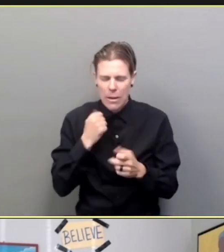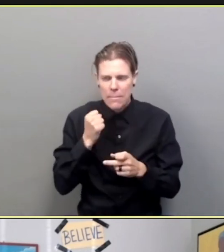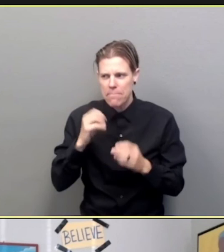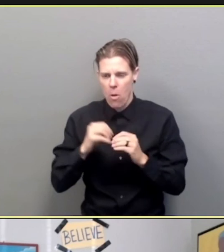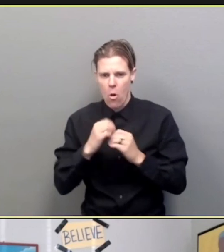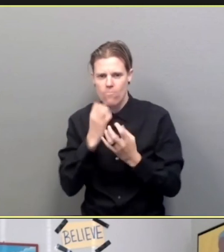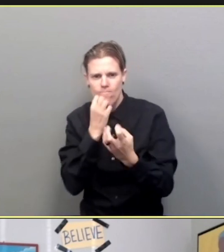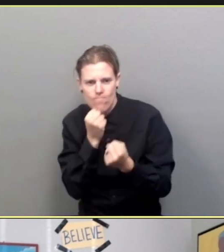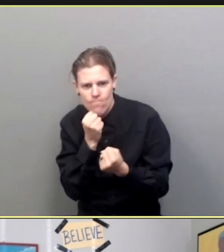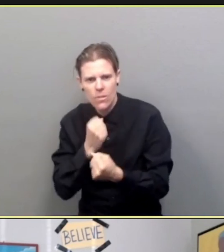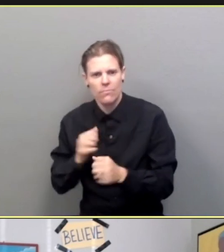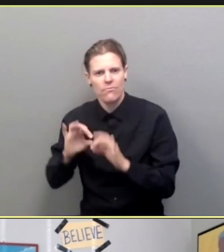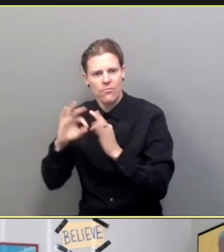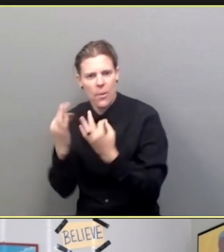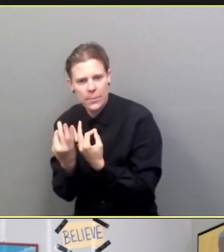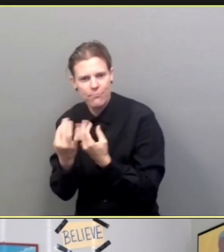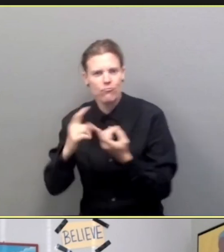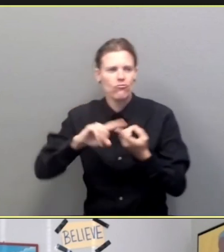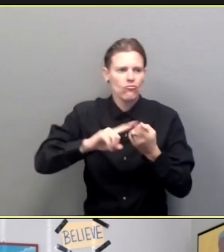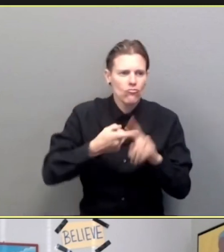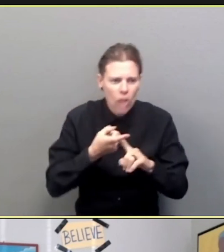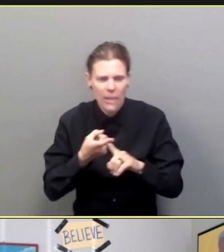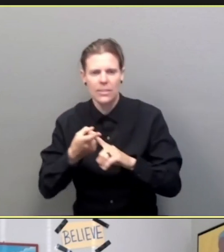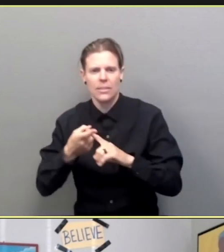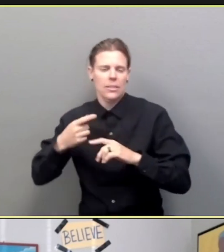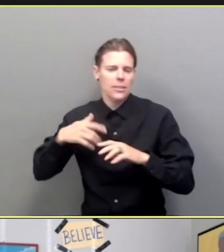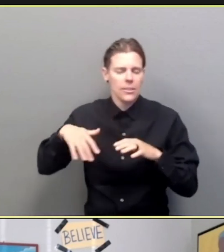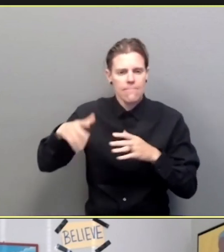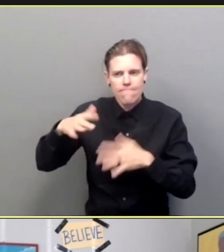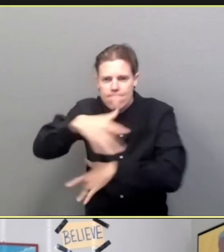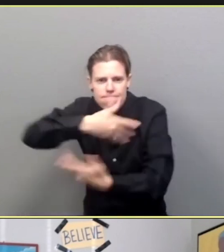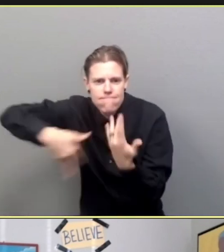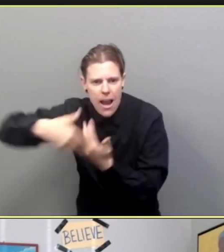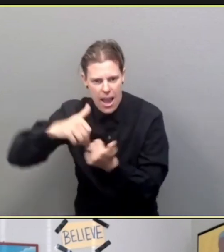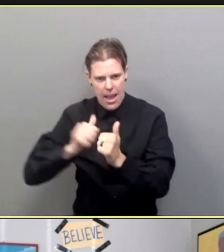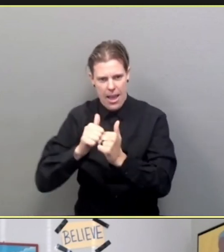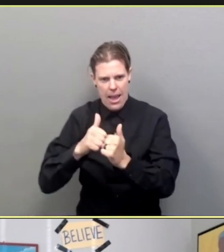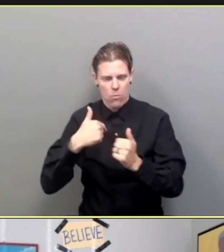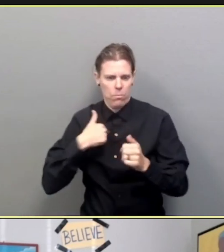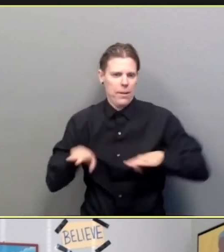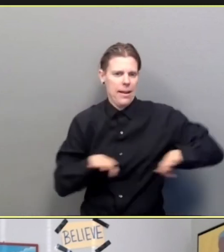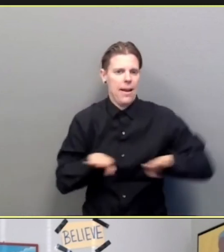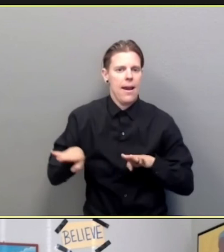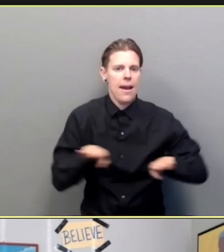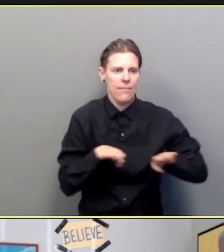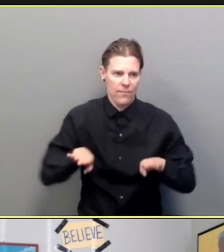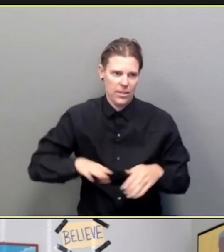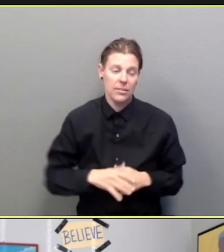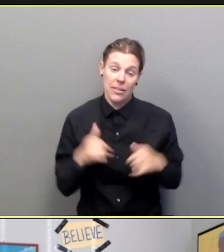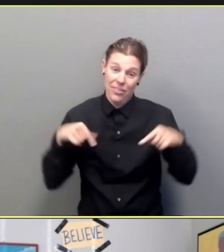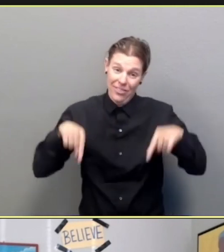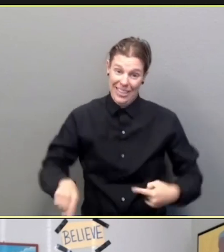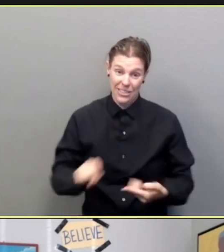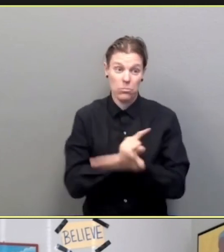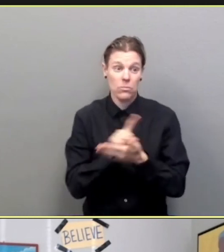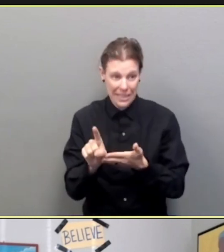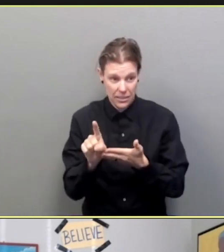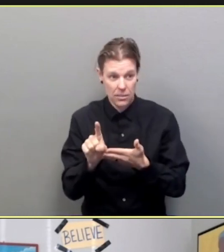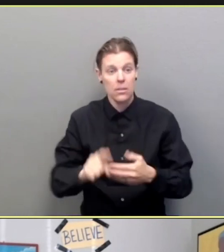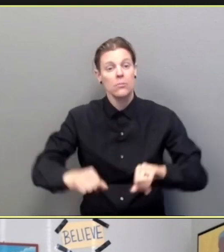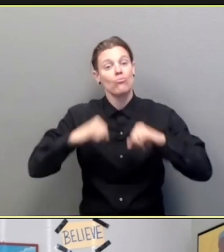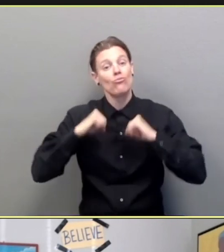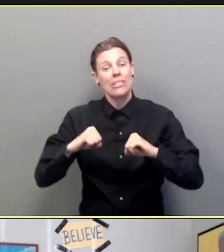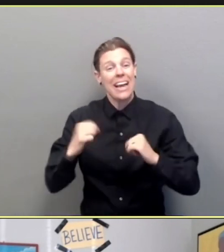our family, and our community? And in particular this week, of all weeks, our hospital workers, many who are